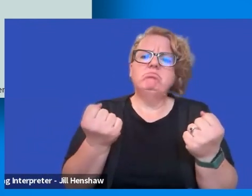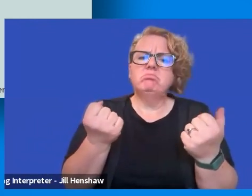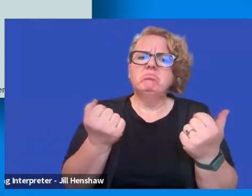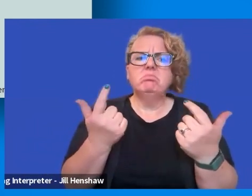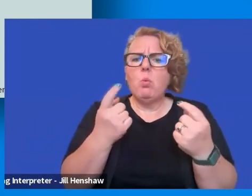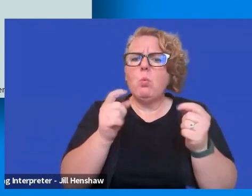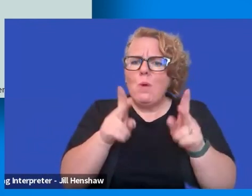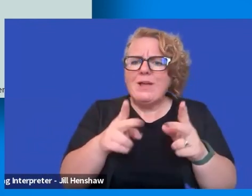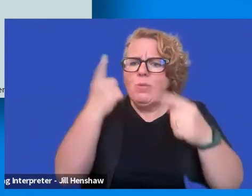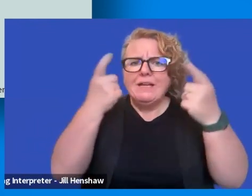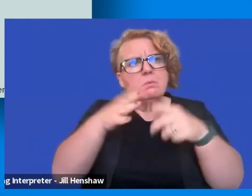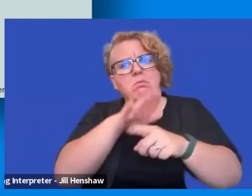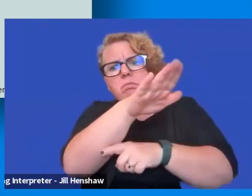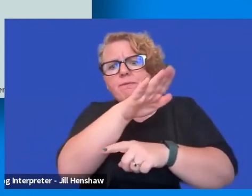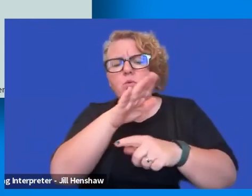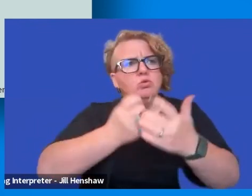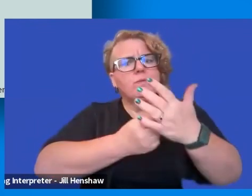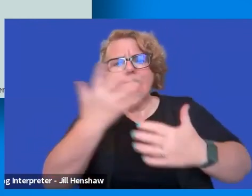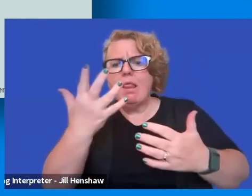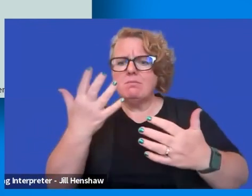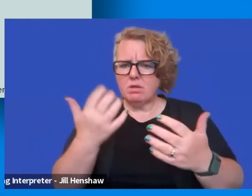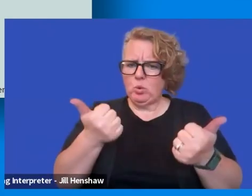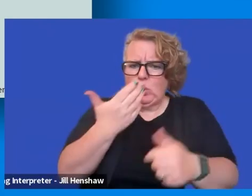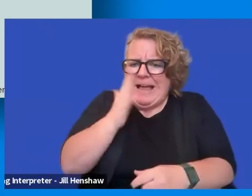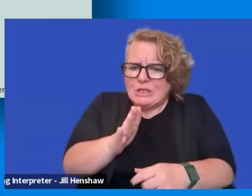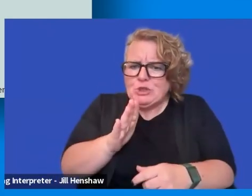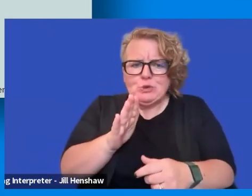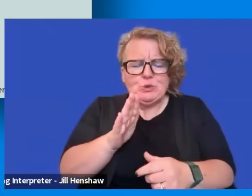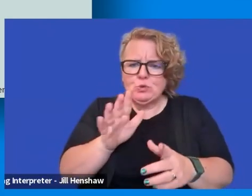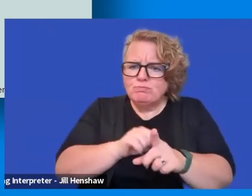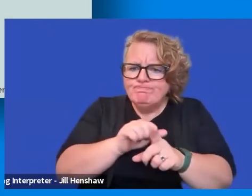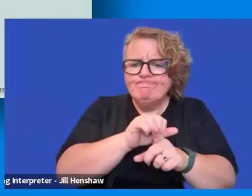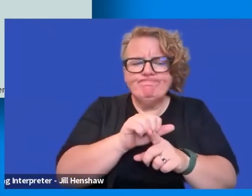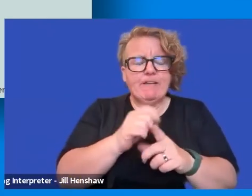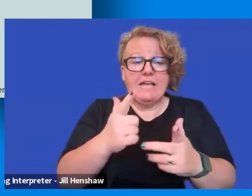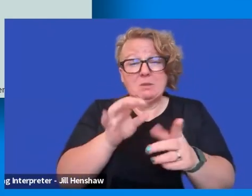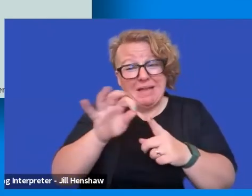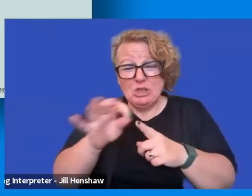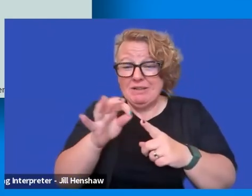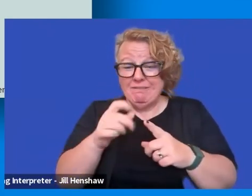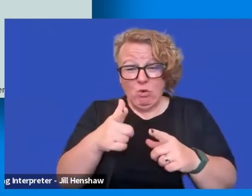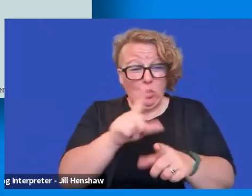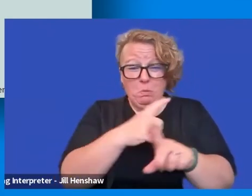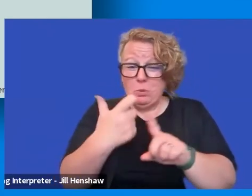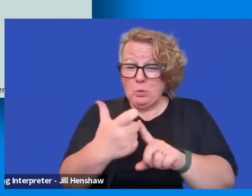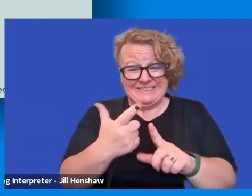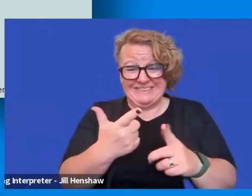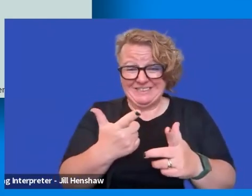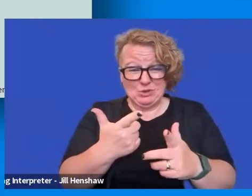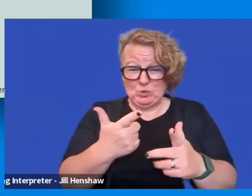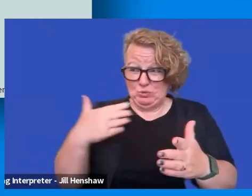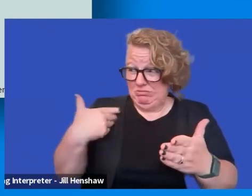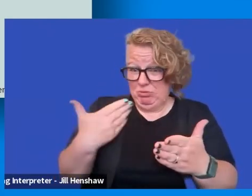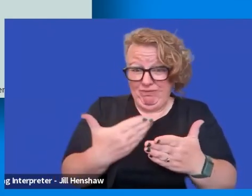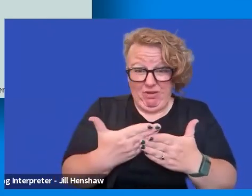forward-looking developmental attitude to the underrepresented communities that we're trying to target. So we